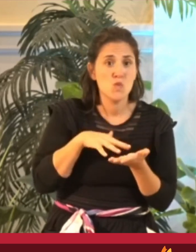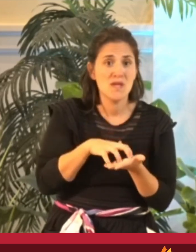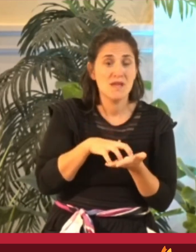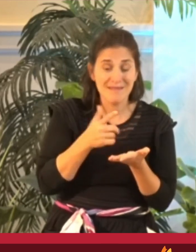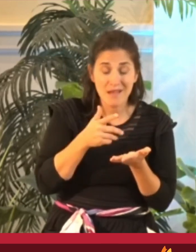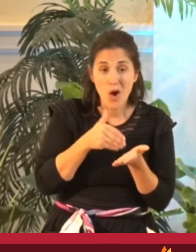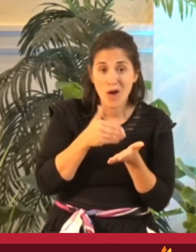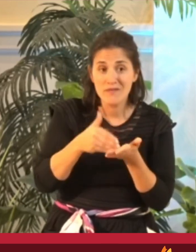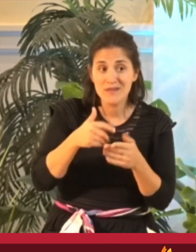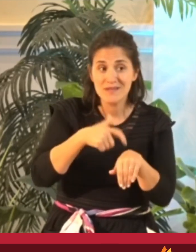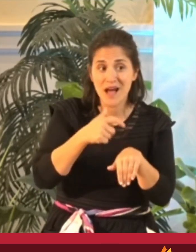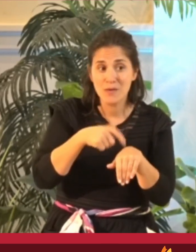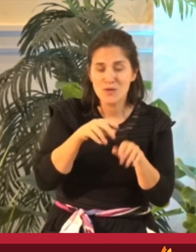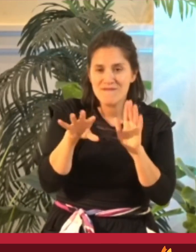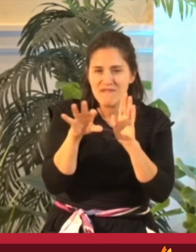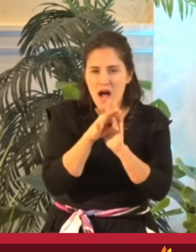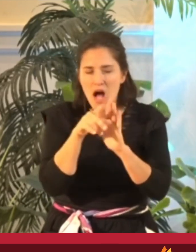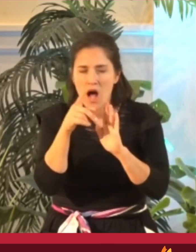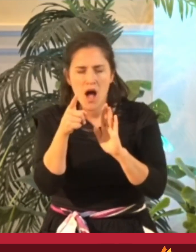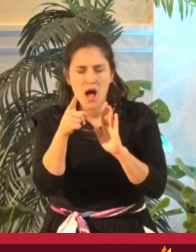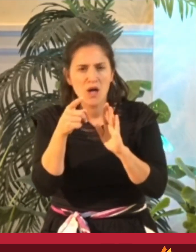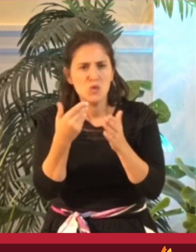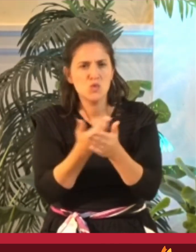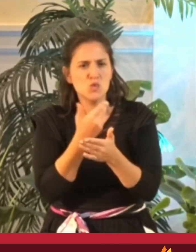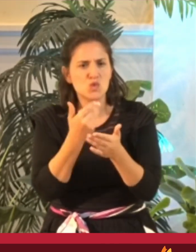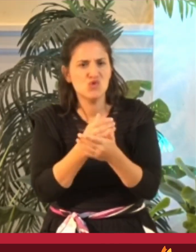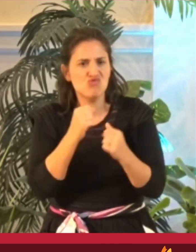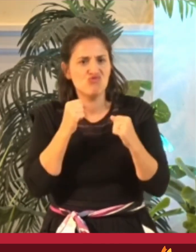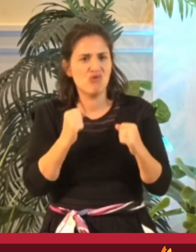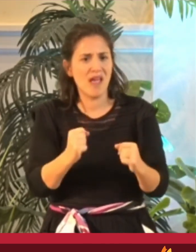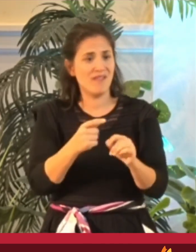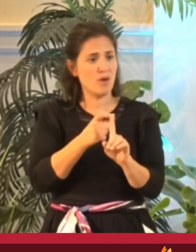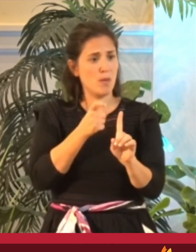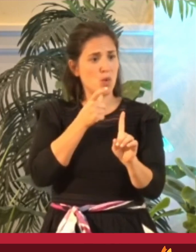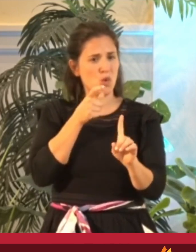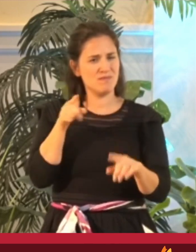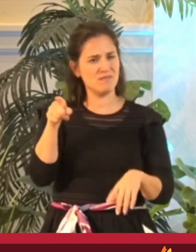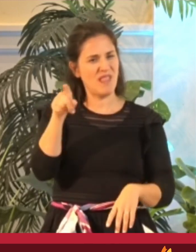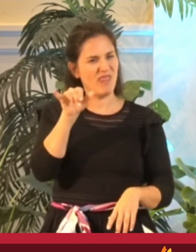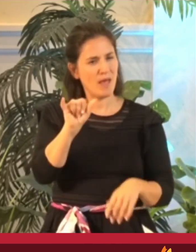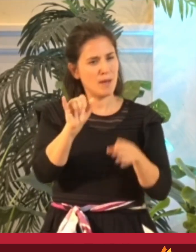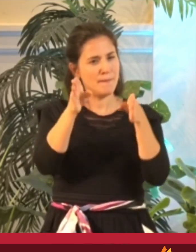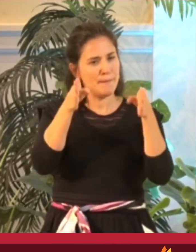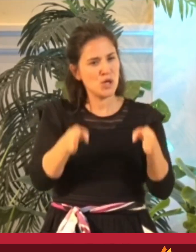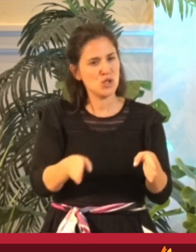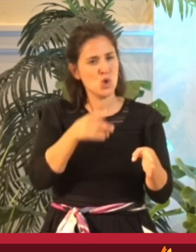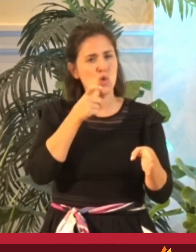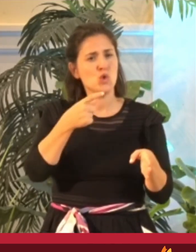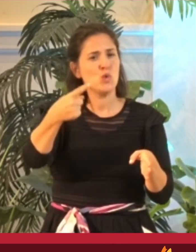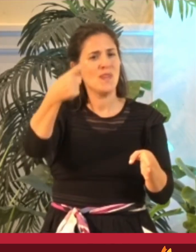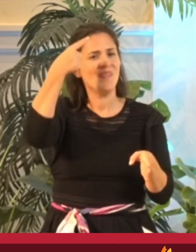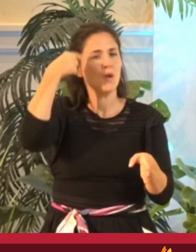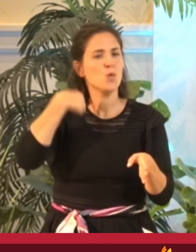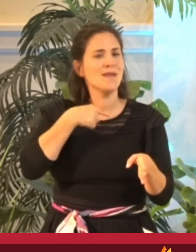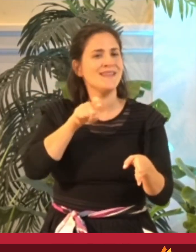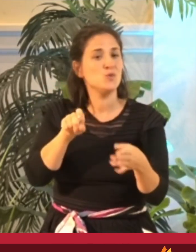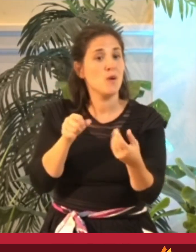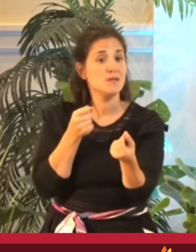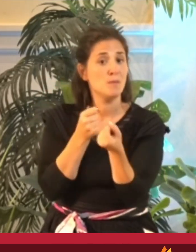often find the unexpected strength from the very people we aim to